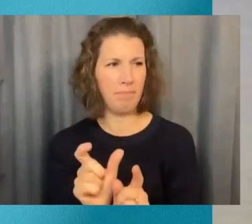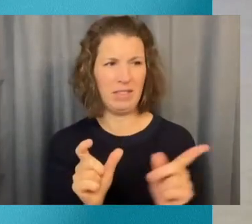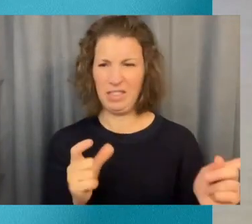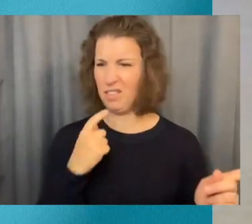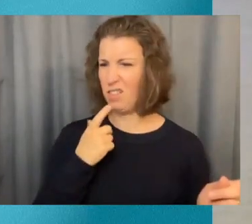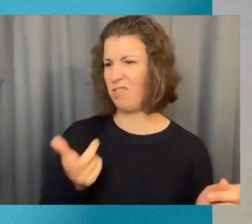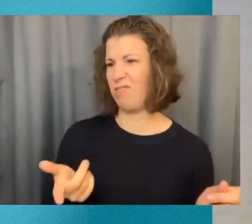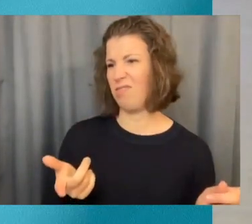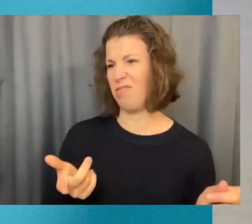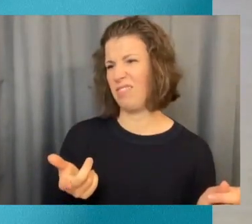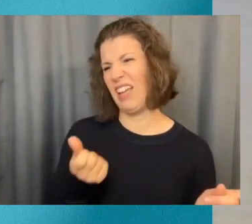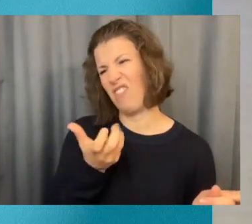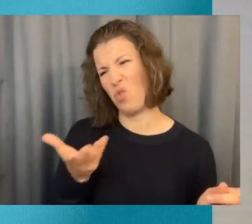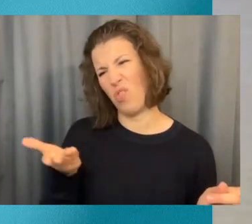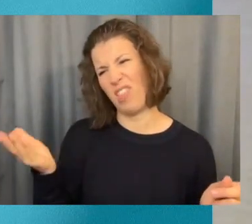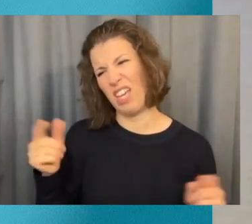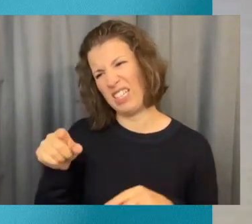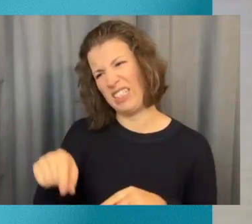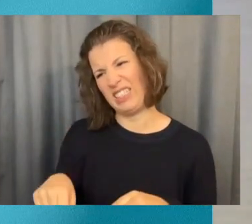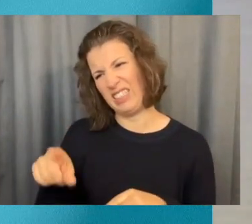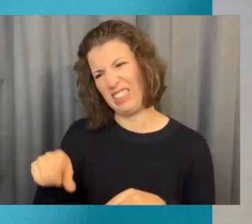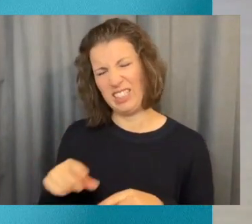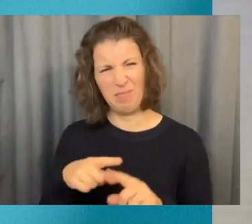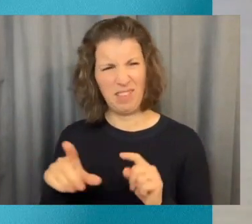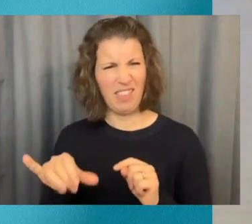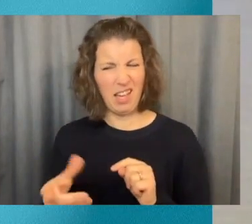like, yeah, they got a couple things, but this is all right.